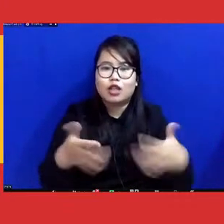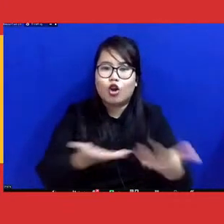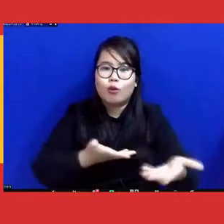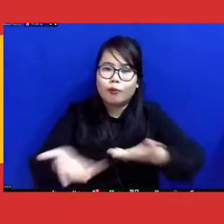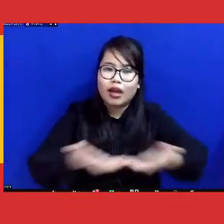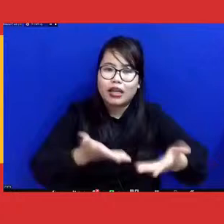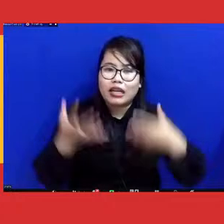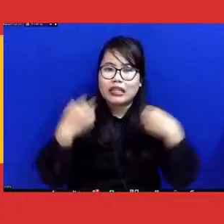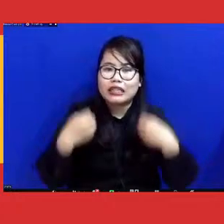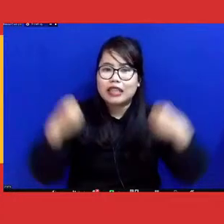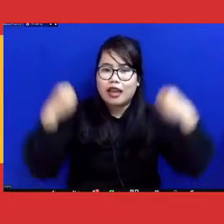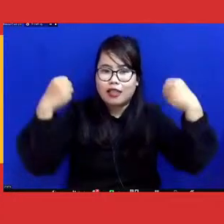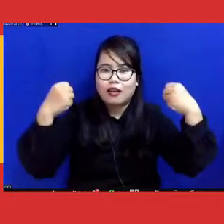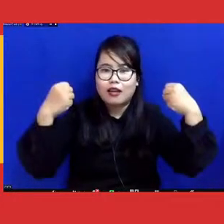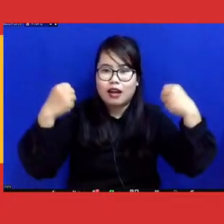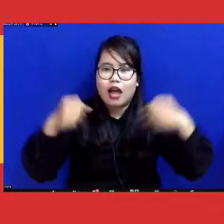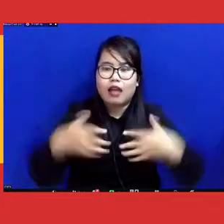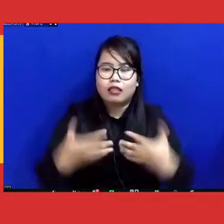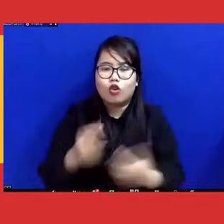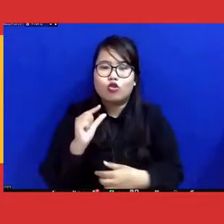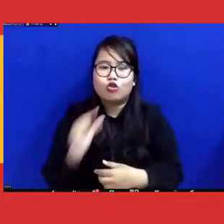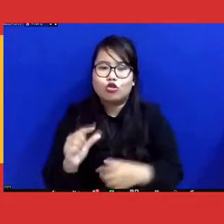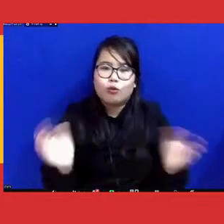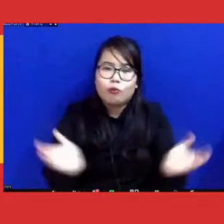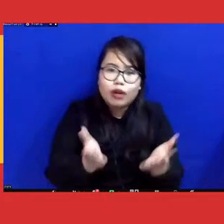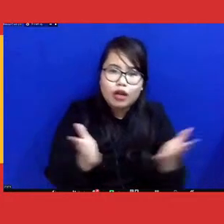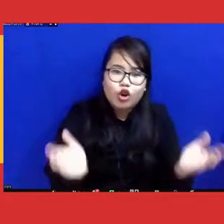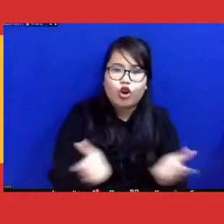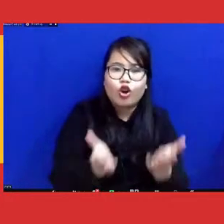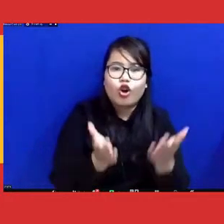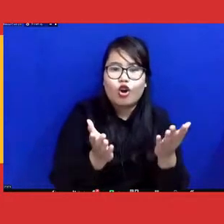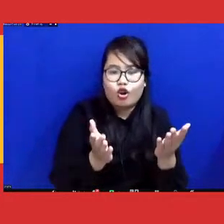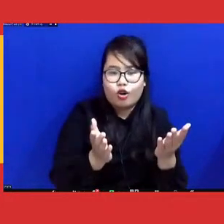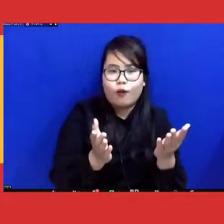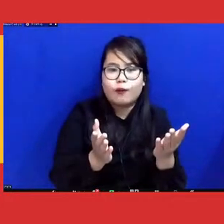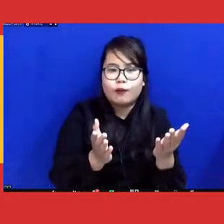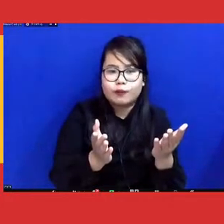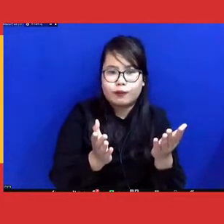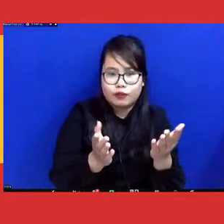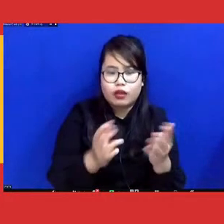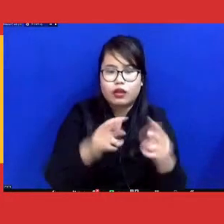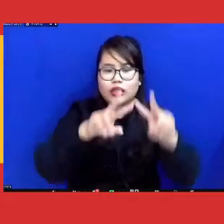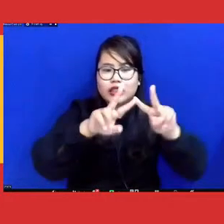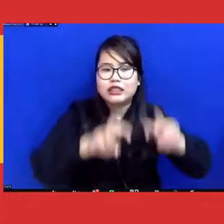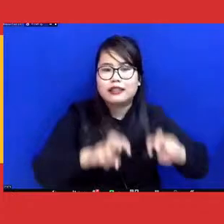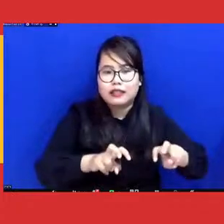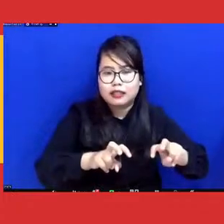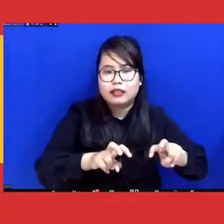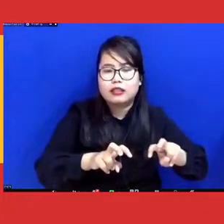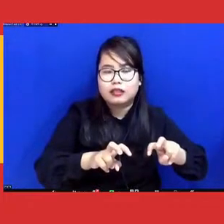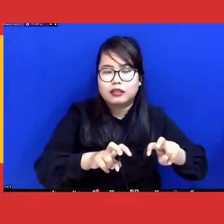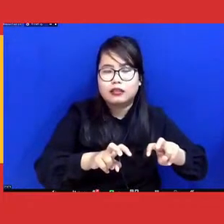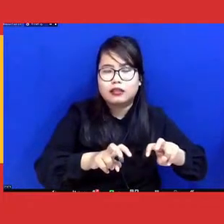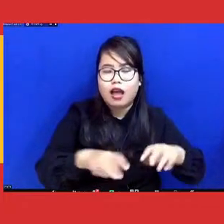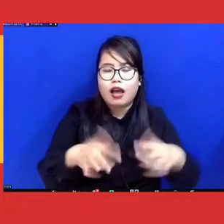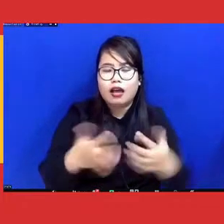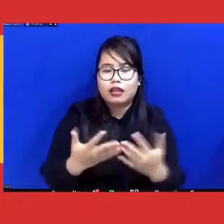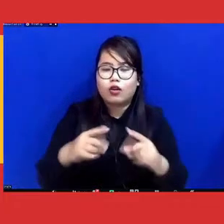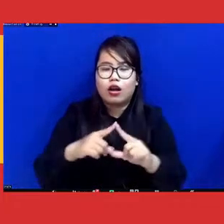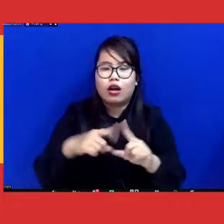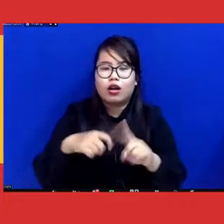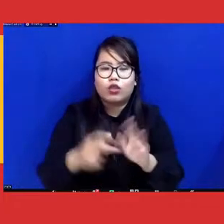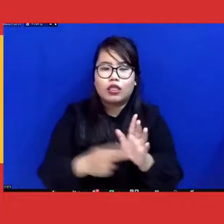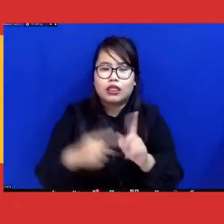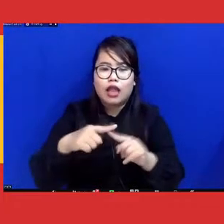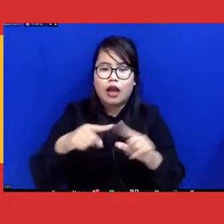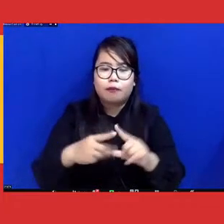promote respect for all members of society, and laws that require accountability and access to justice. So human